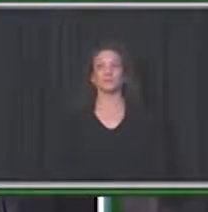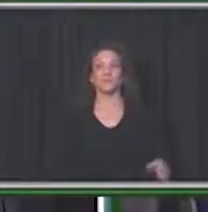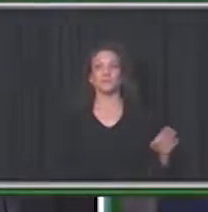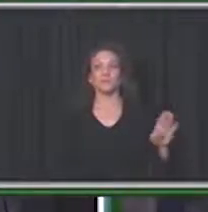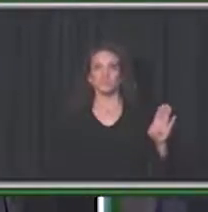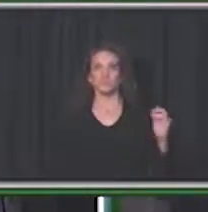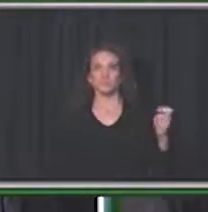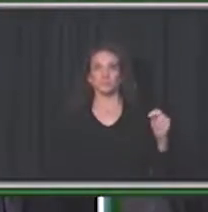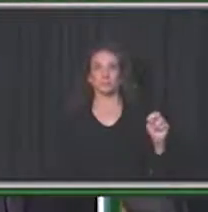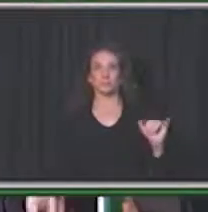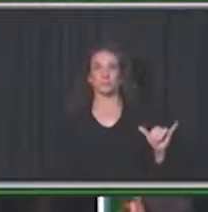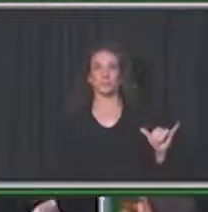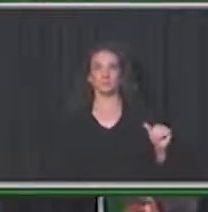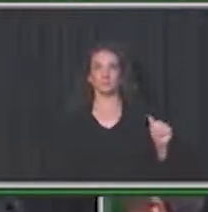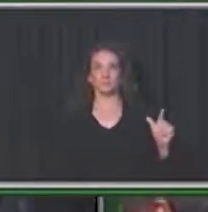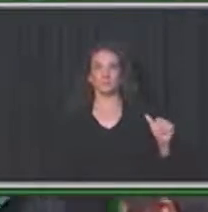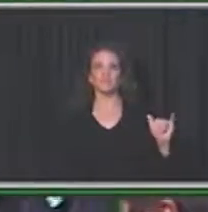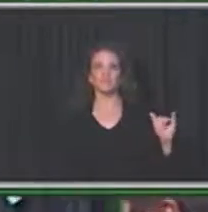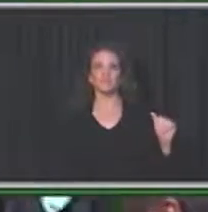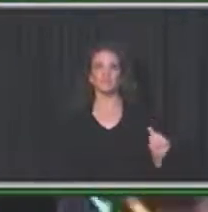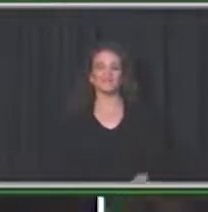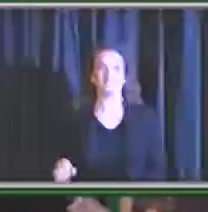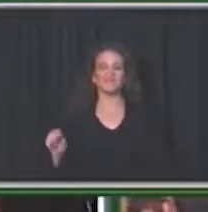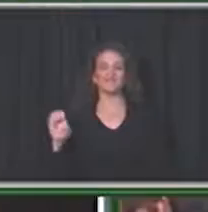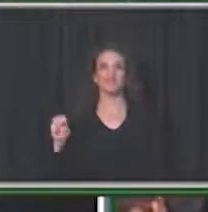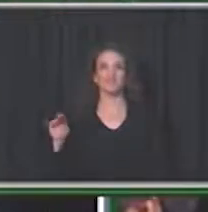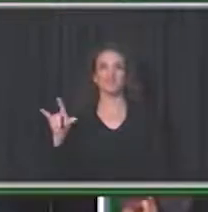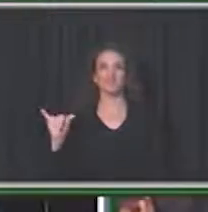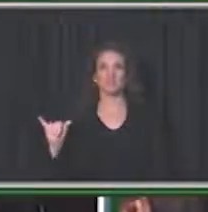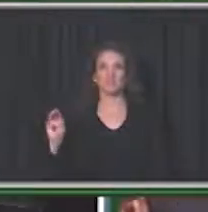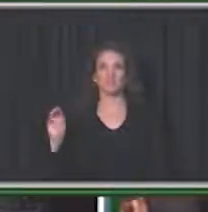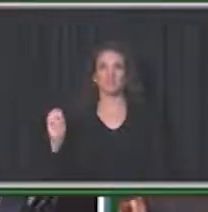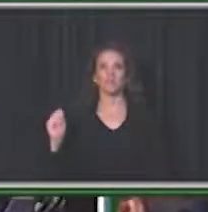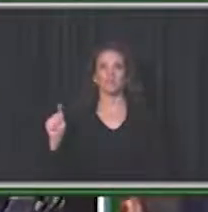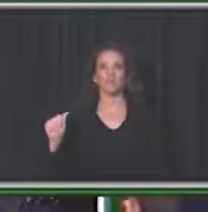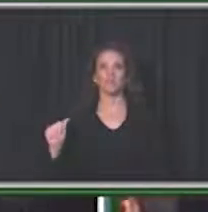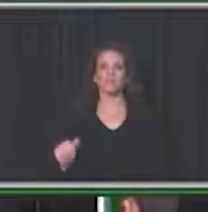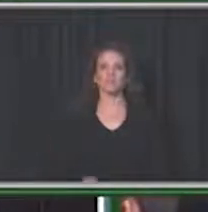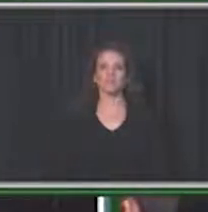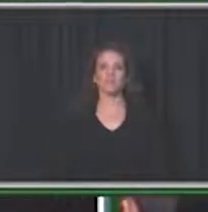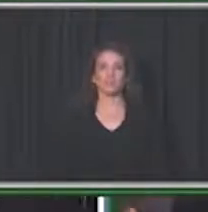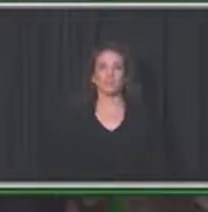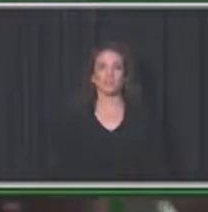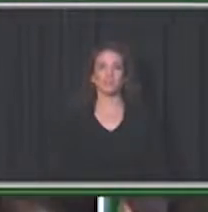Brittany Lauren Ayala. Emily Jean Mostad.